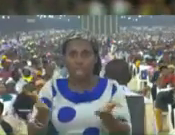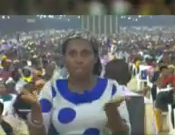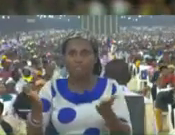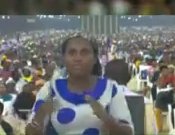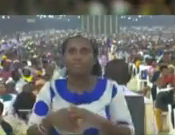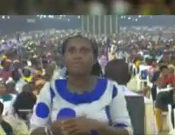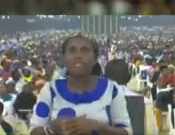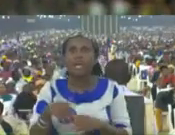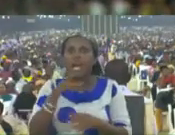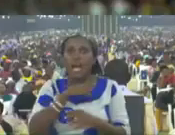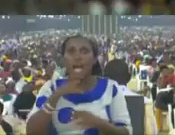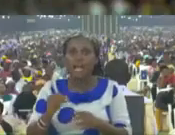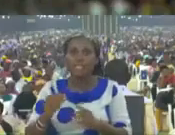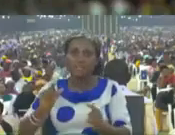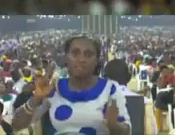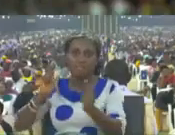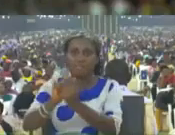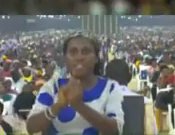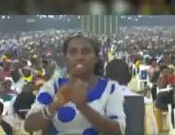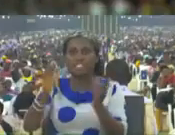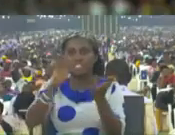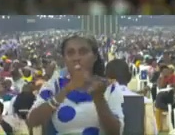And he met the Lord Jesus Christ.